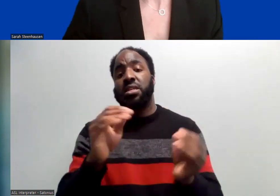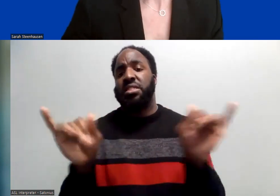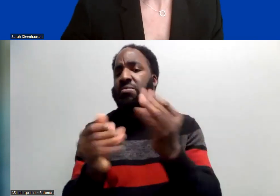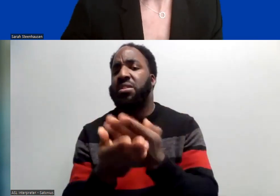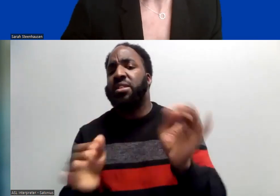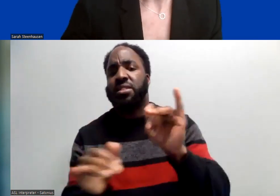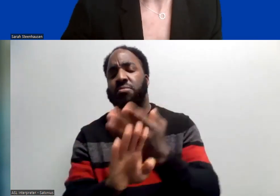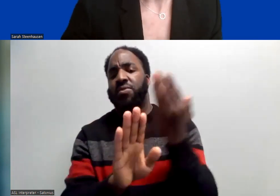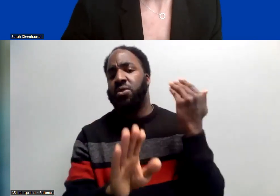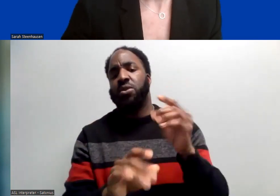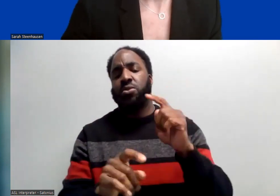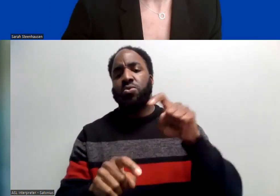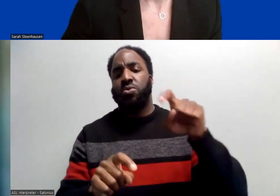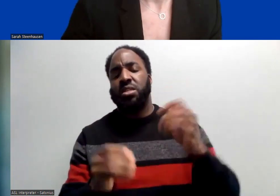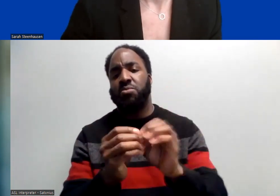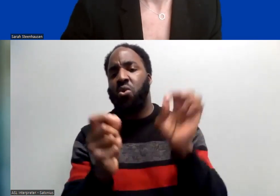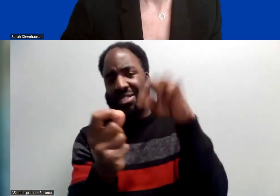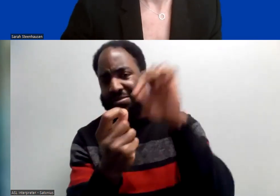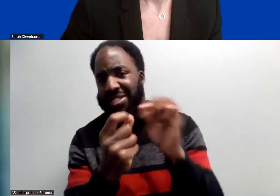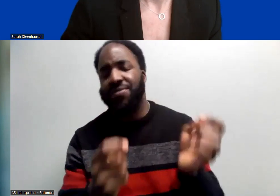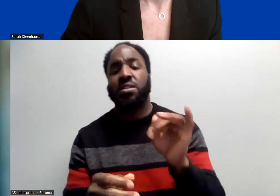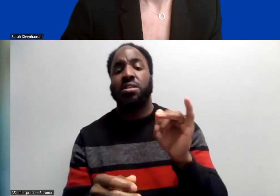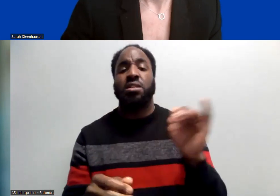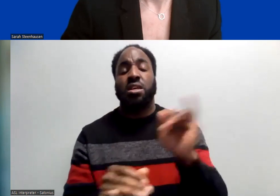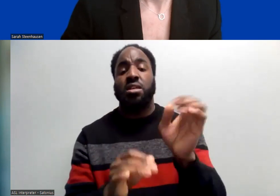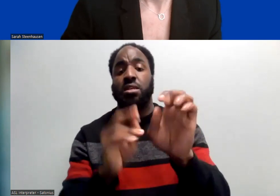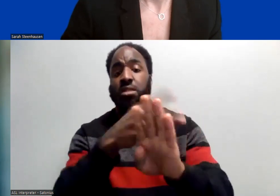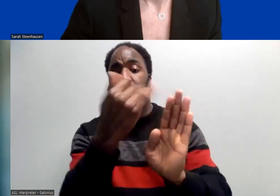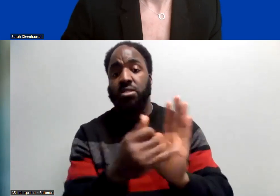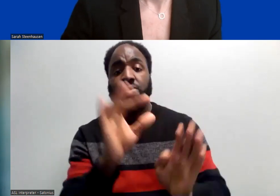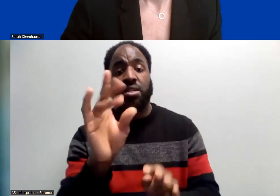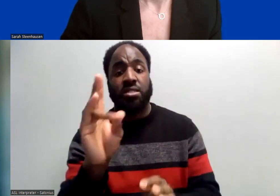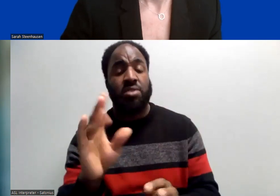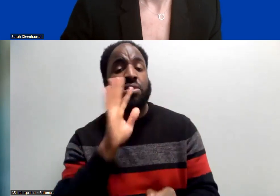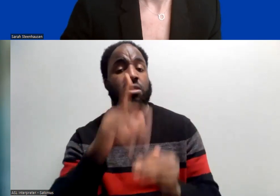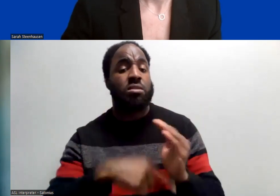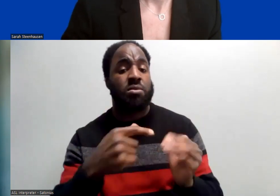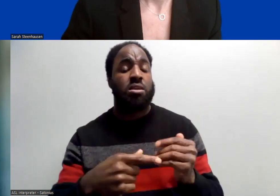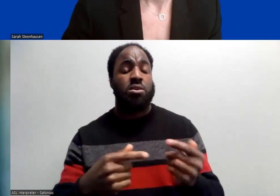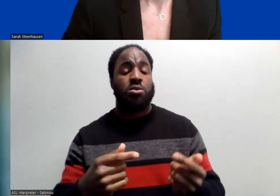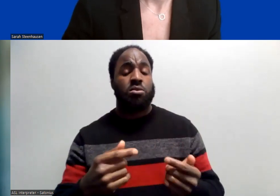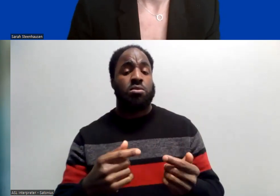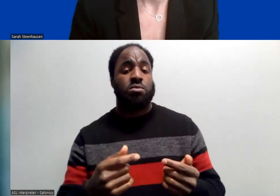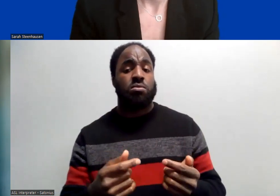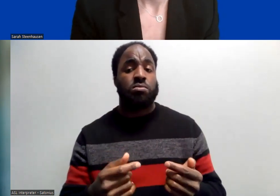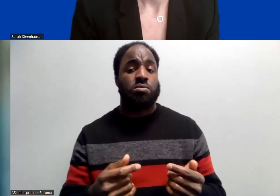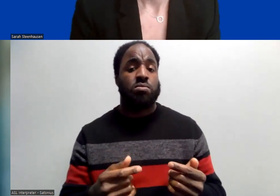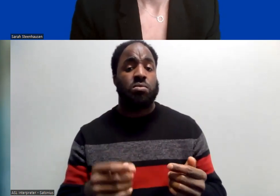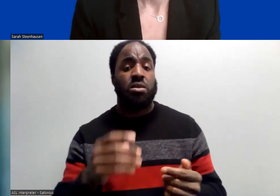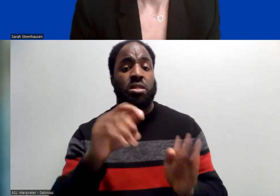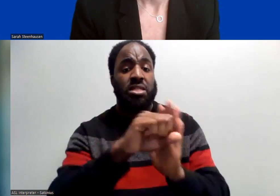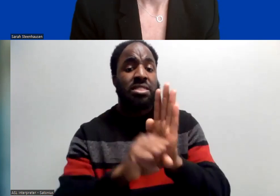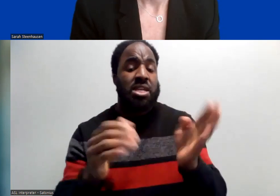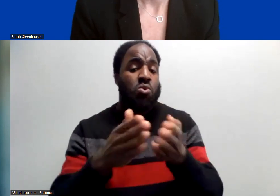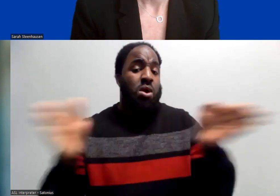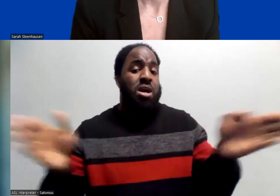more specificity. So like Initiative 87 talks about the statewide action